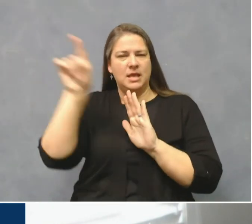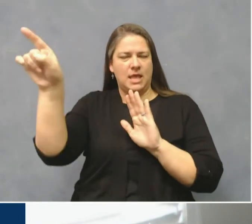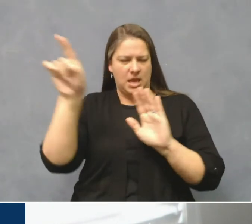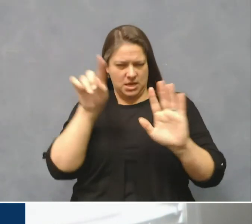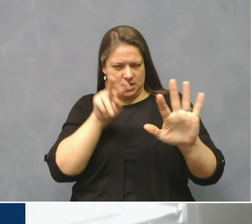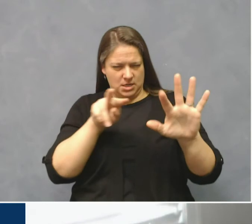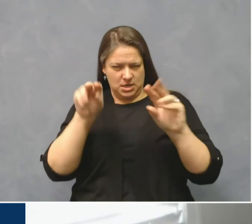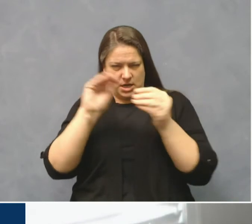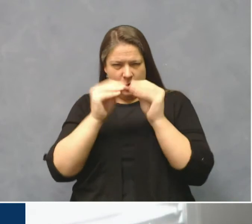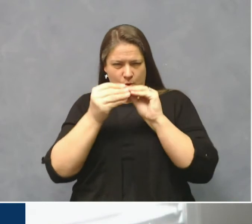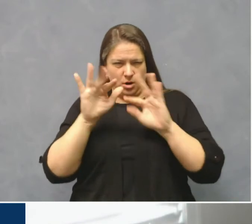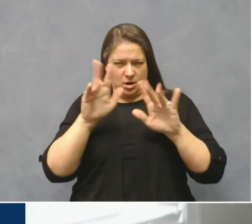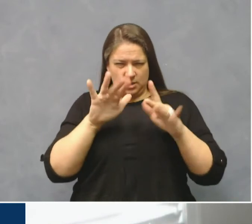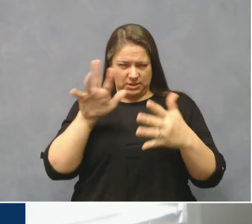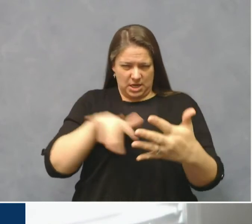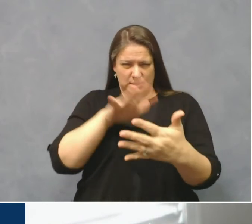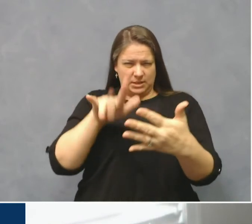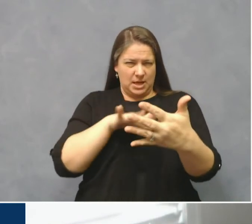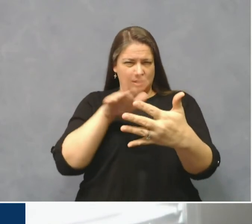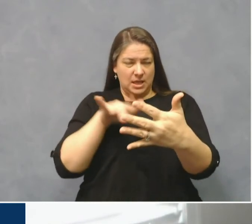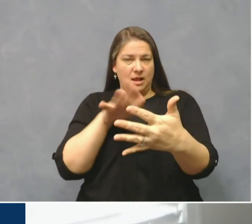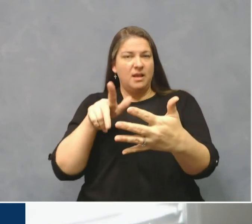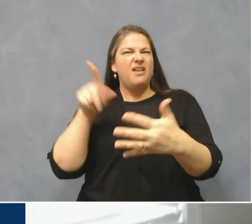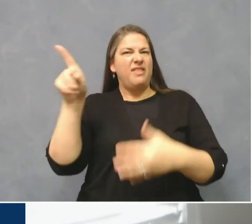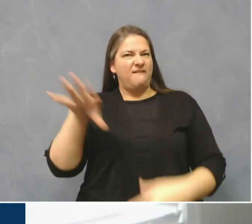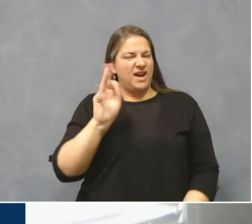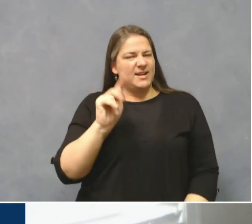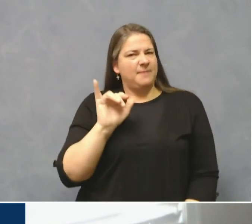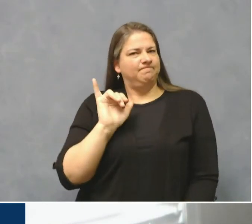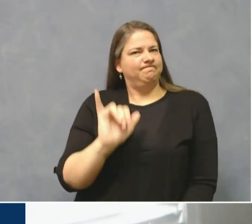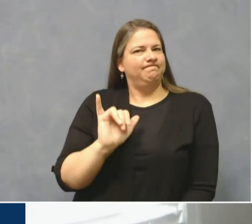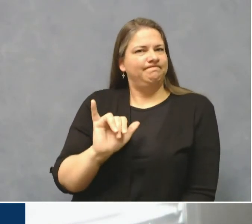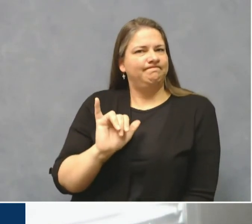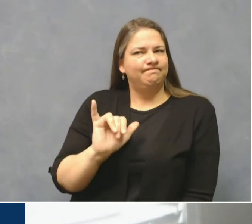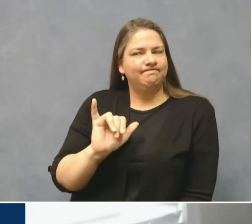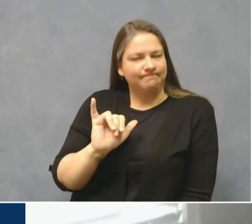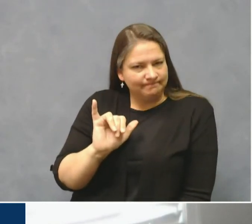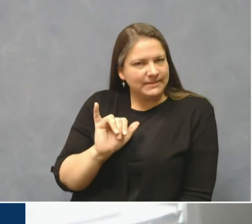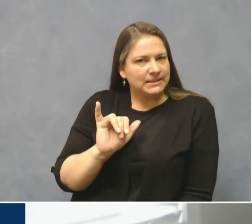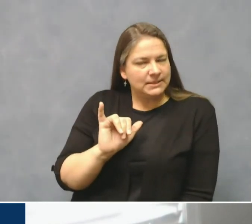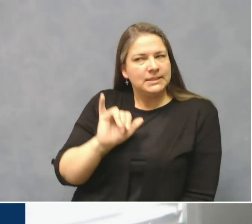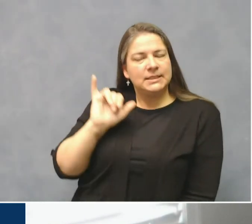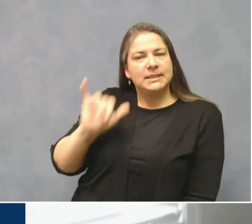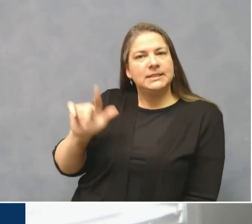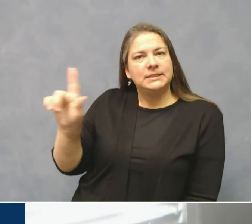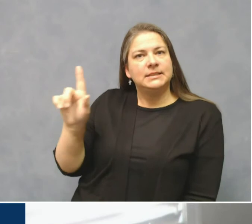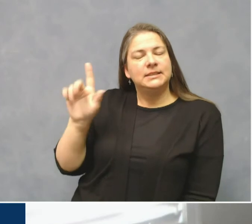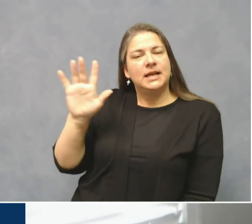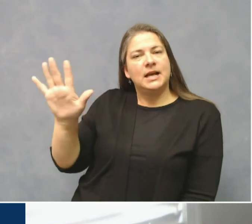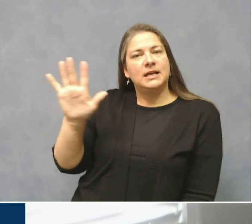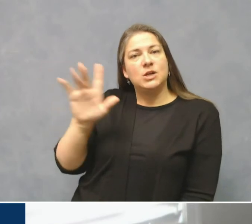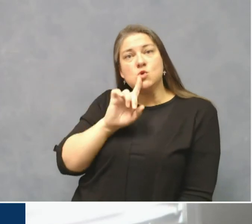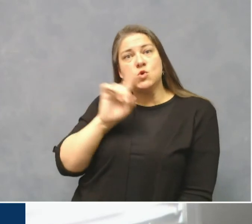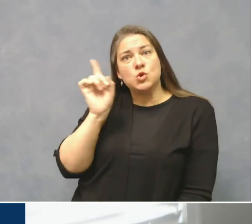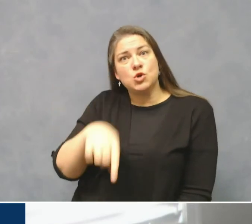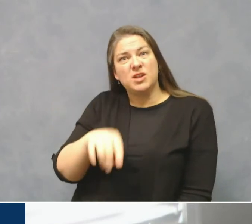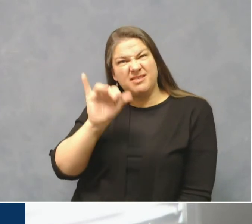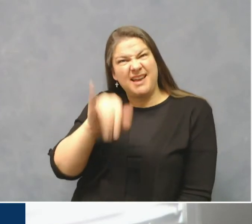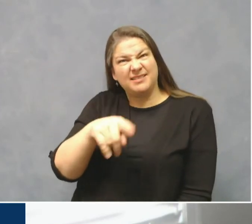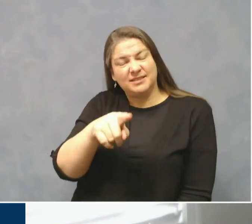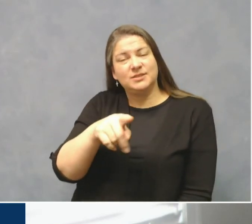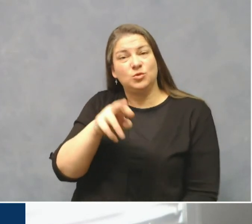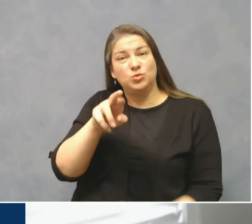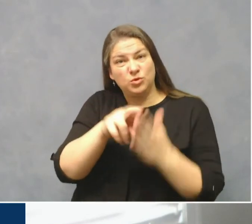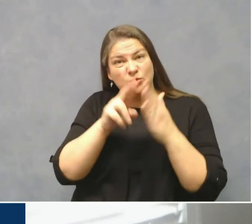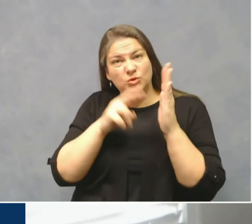finding, like others are in other places, that these measures are likely to reduce substantially the number of people in